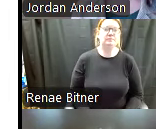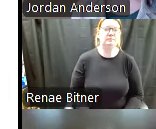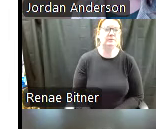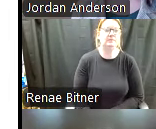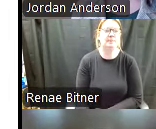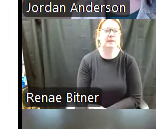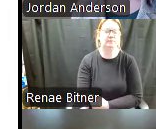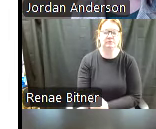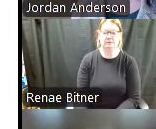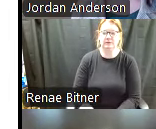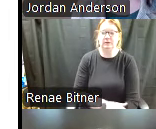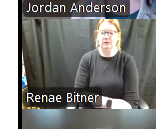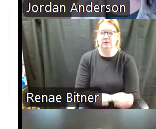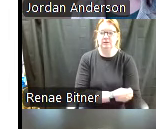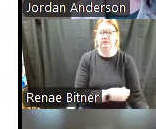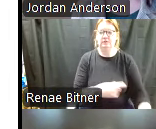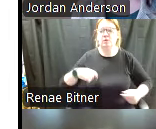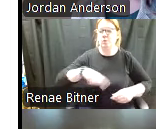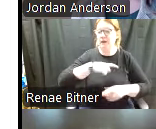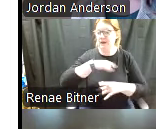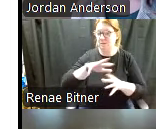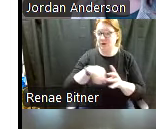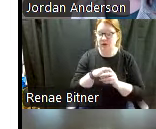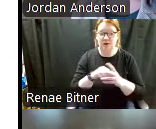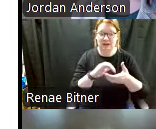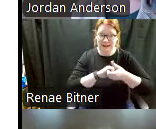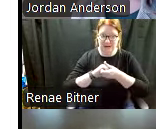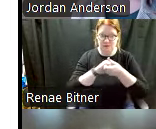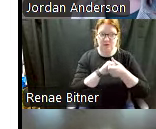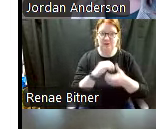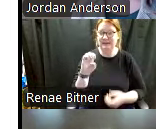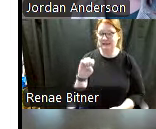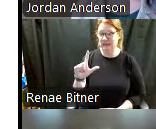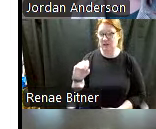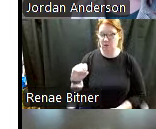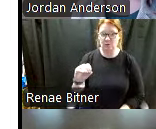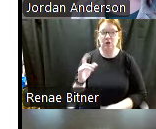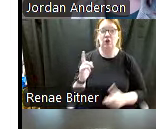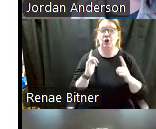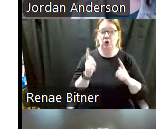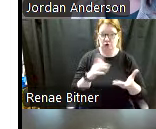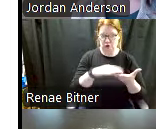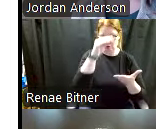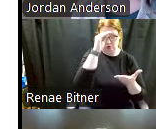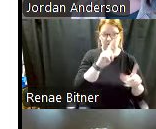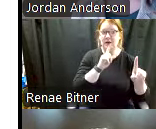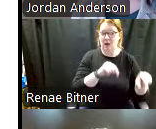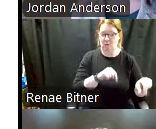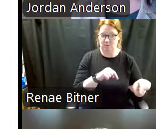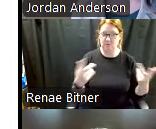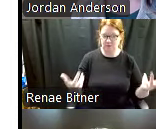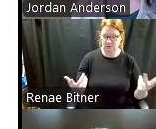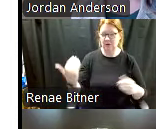So as I mentioned before, we are part of a collaboration with ELO, the Early Learning Outcomes, which previously